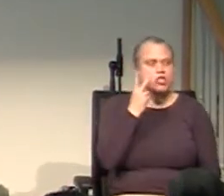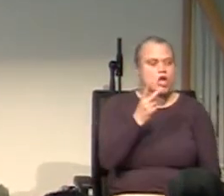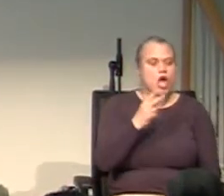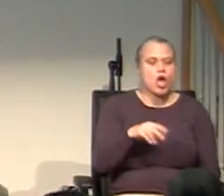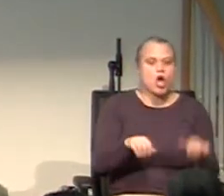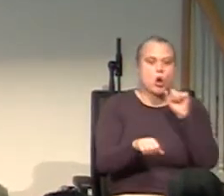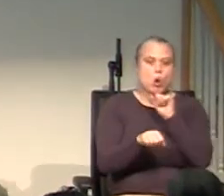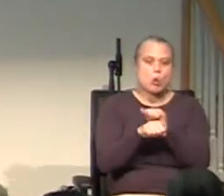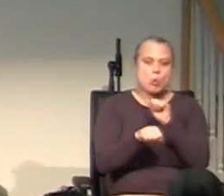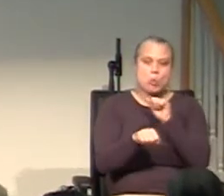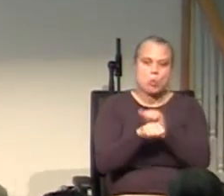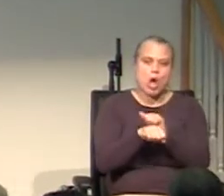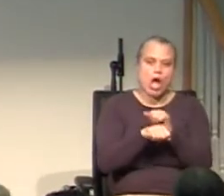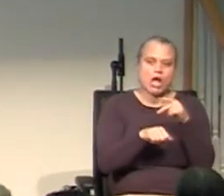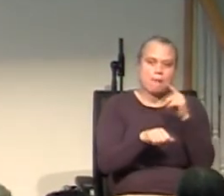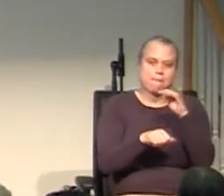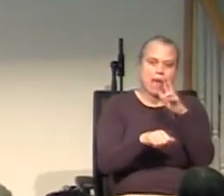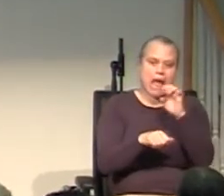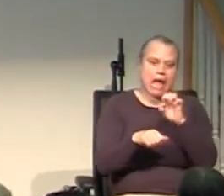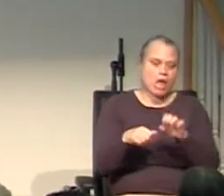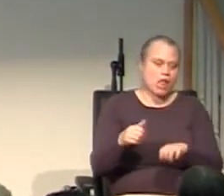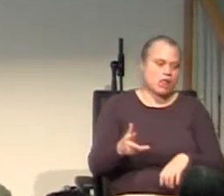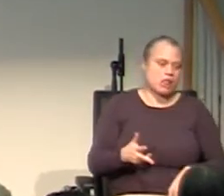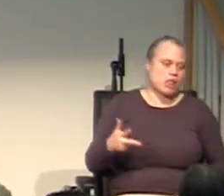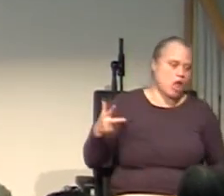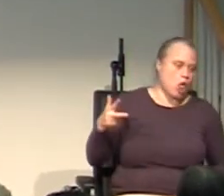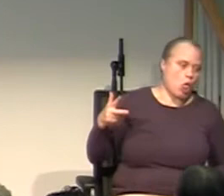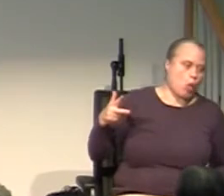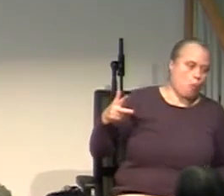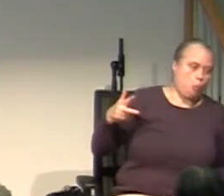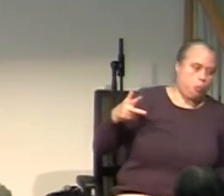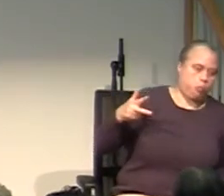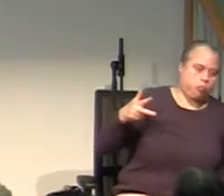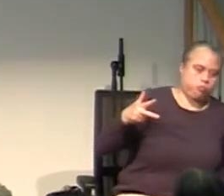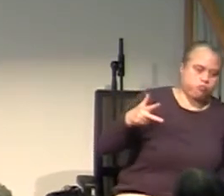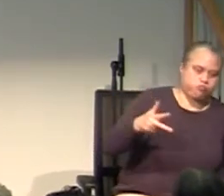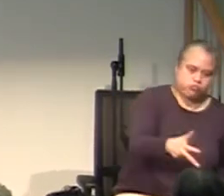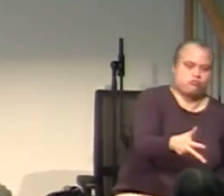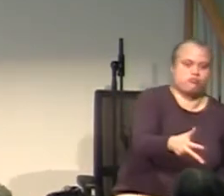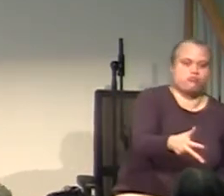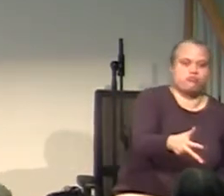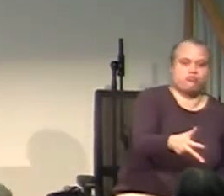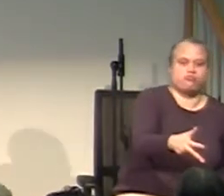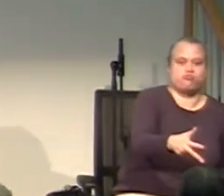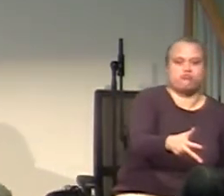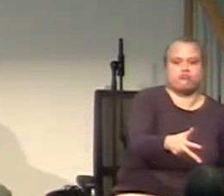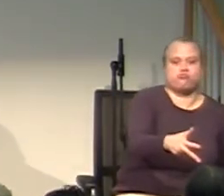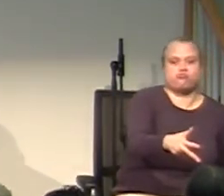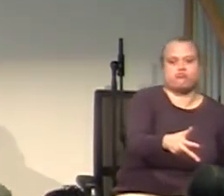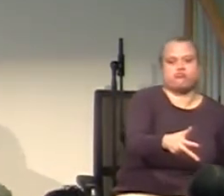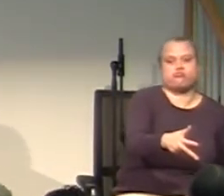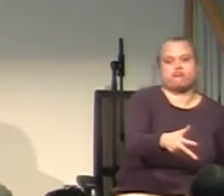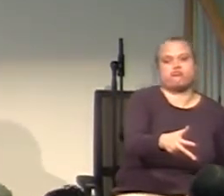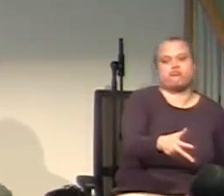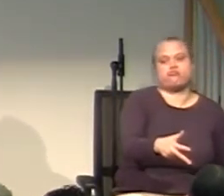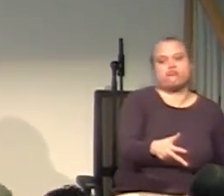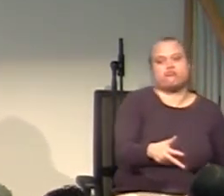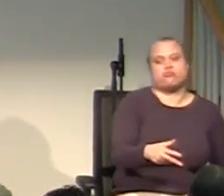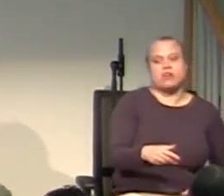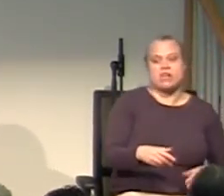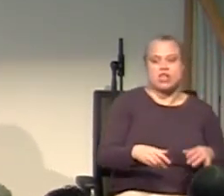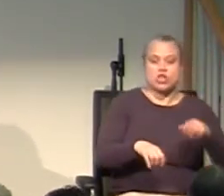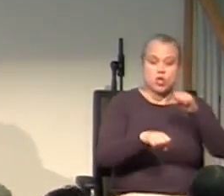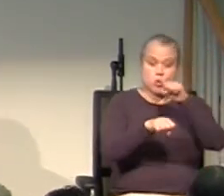right, and I decided I was going to go for that. I'd rather hit that and not roll. And so I turned, and the rock that